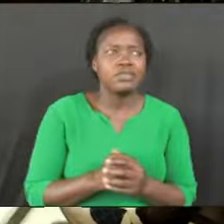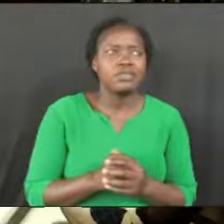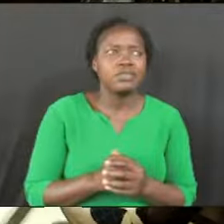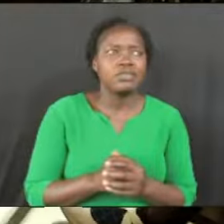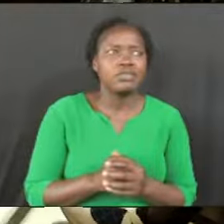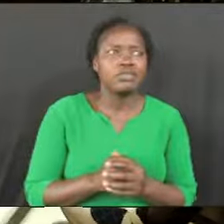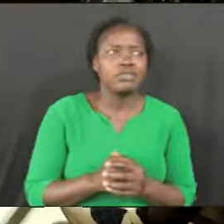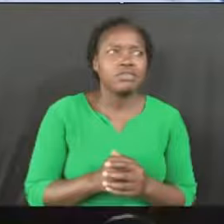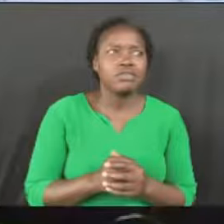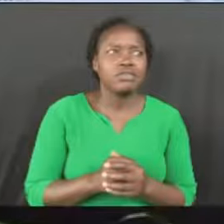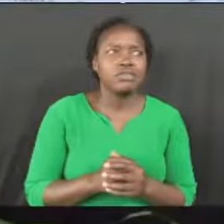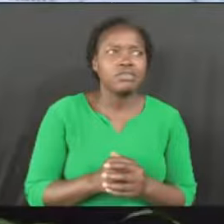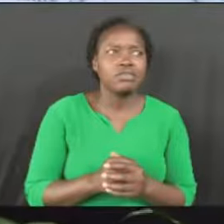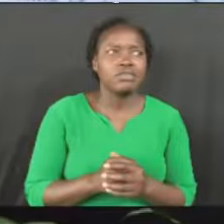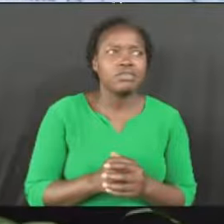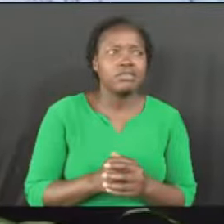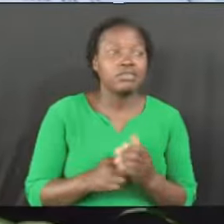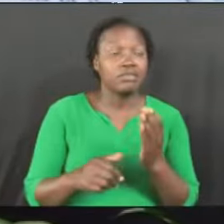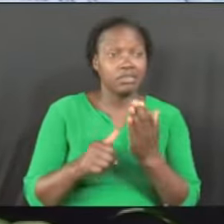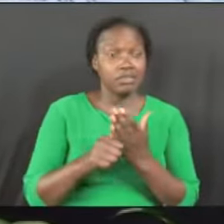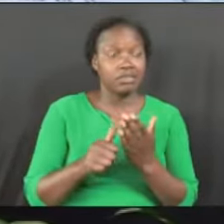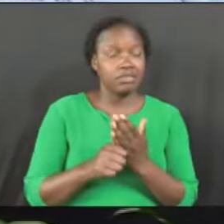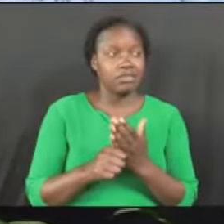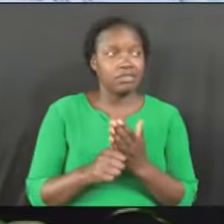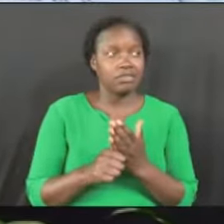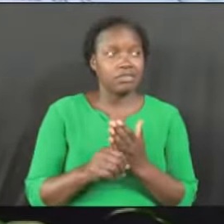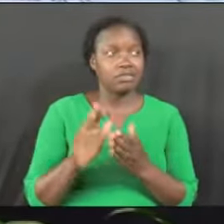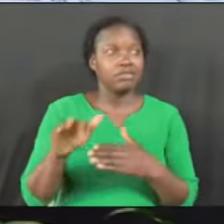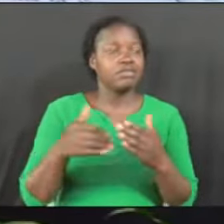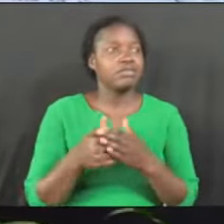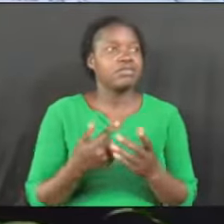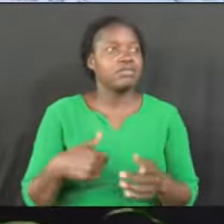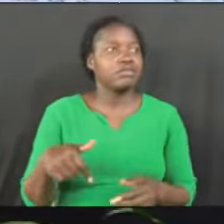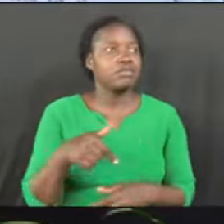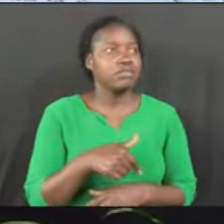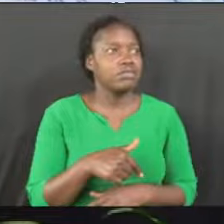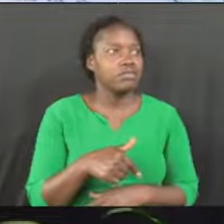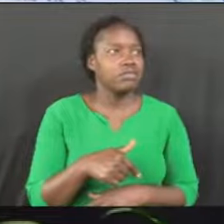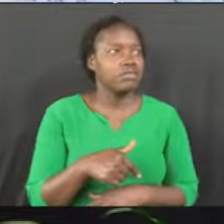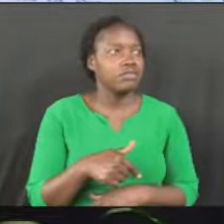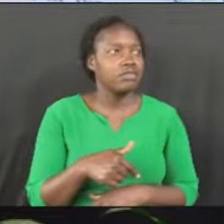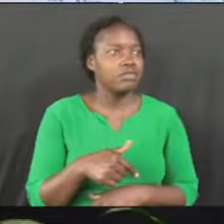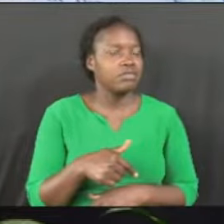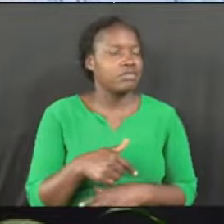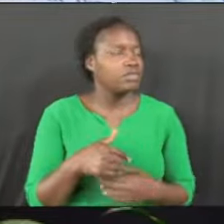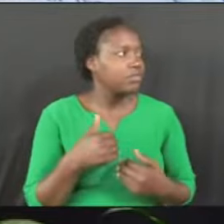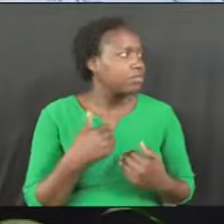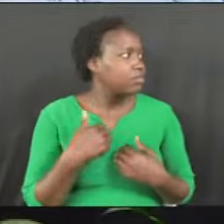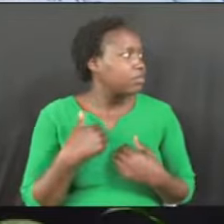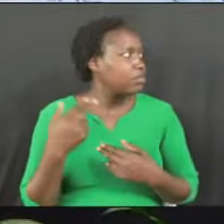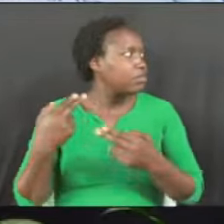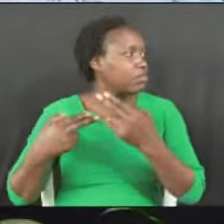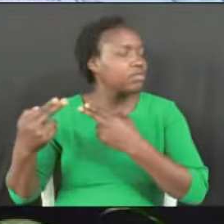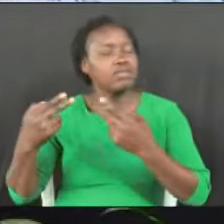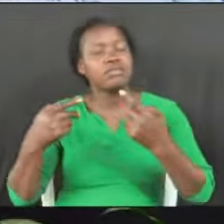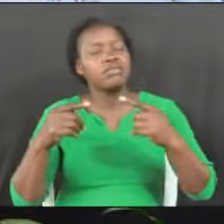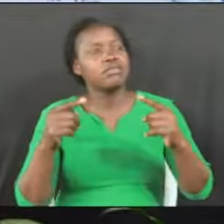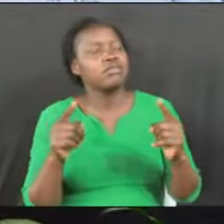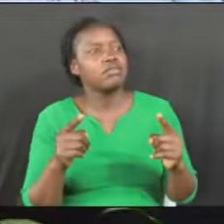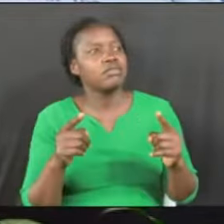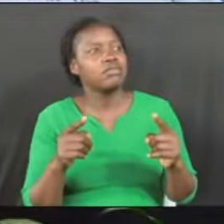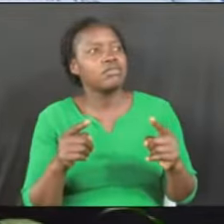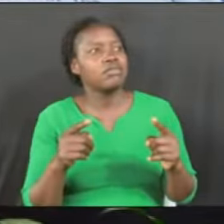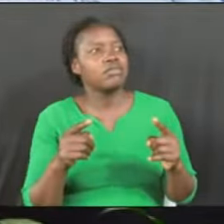His pedigree. All of us have lineage and posterity. We are